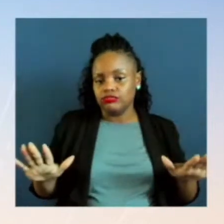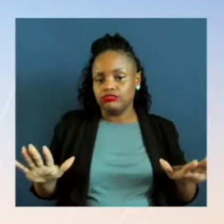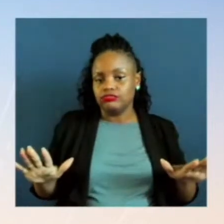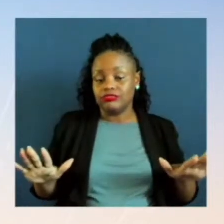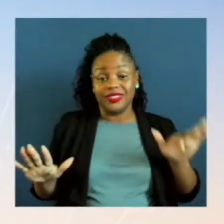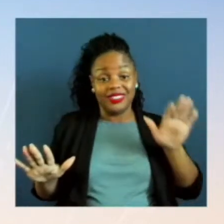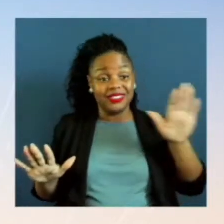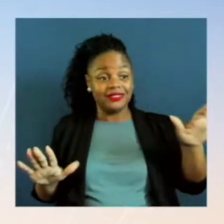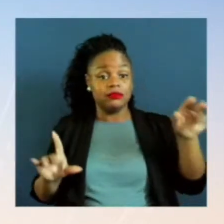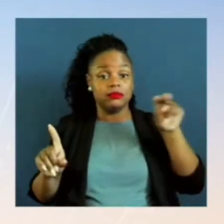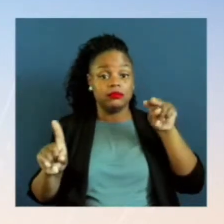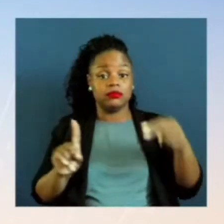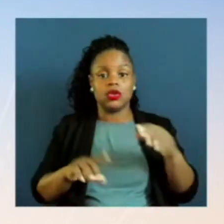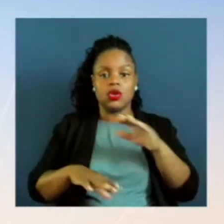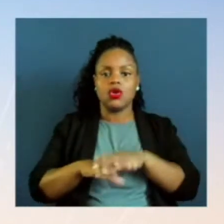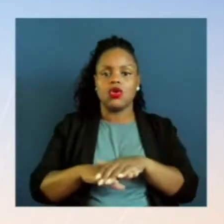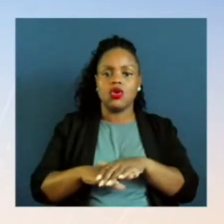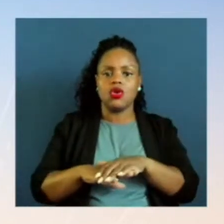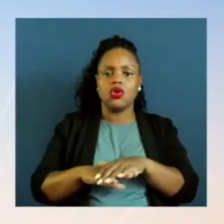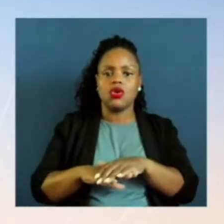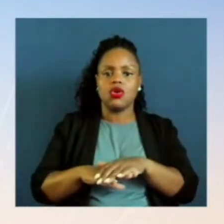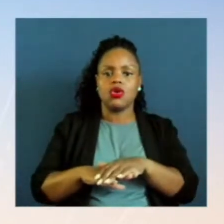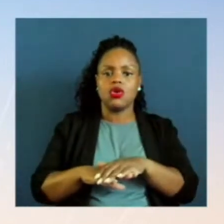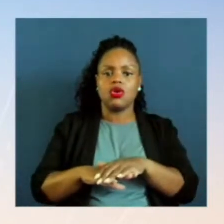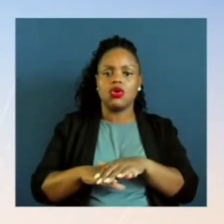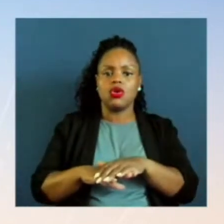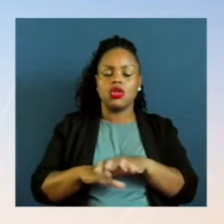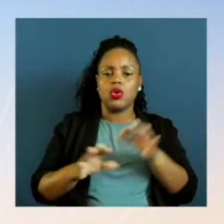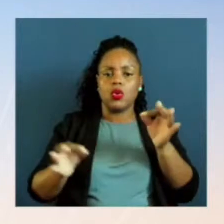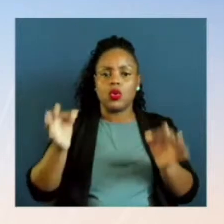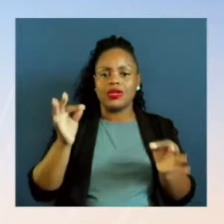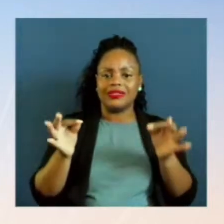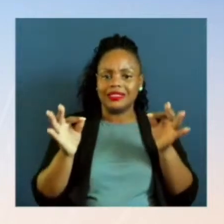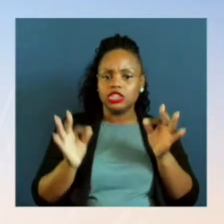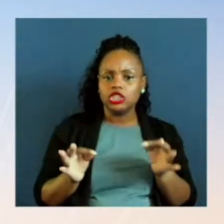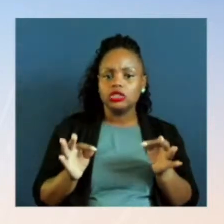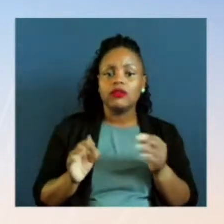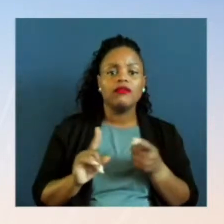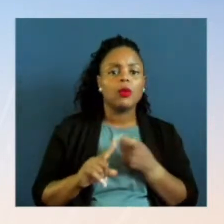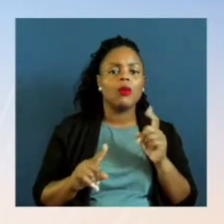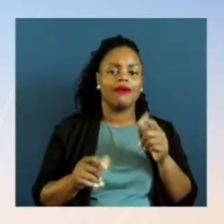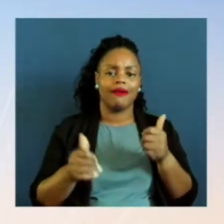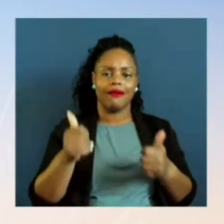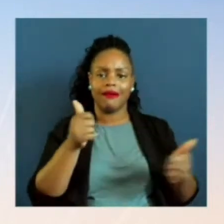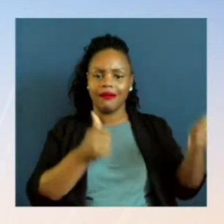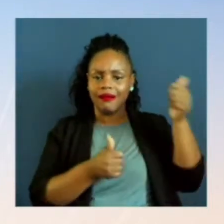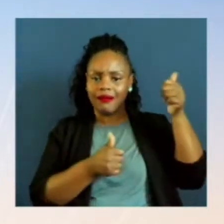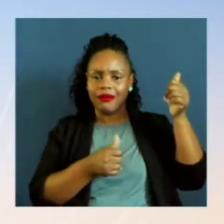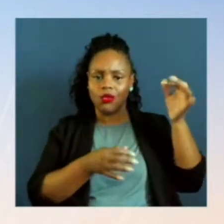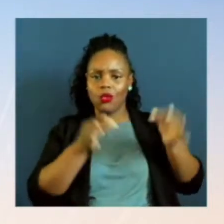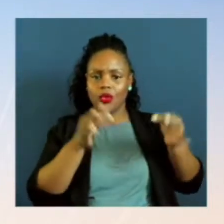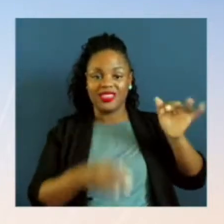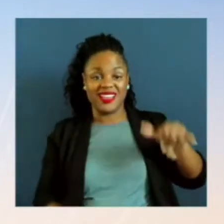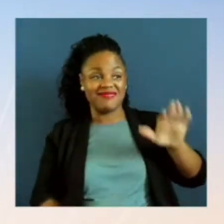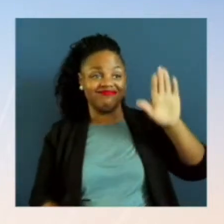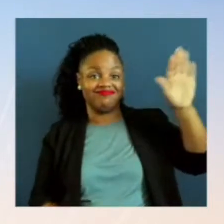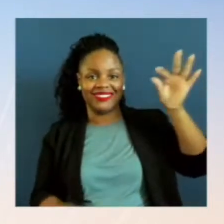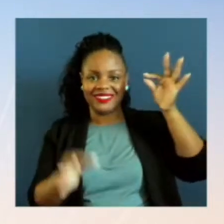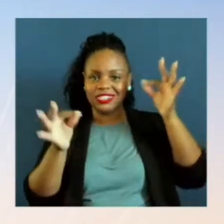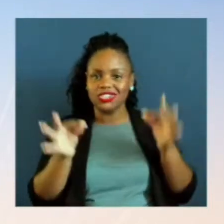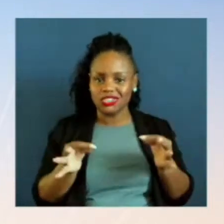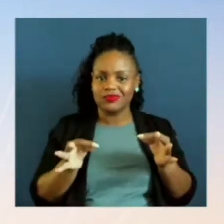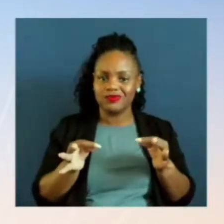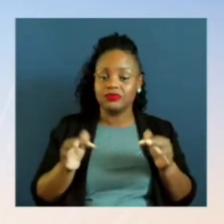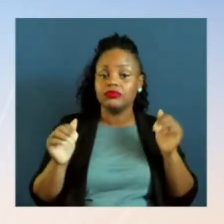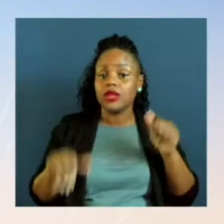on the ruling of the Supreme Court in this case. And rulings like that do raise concerns, not just for the president, but for people out